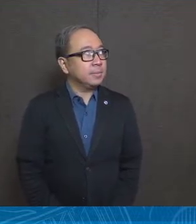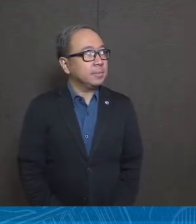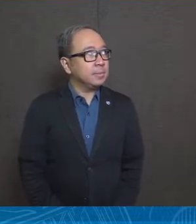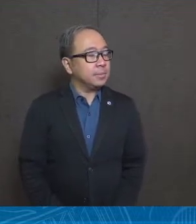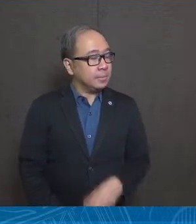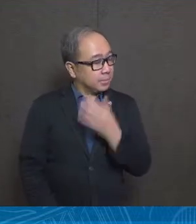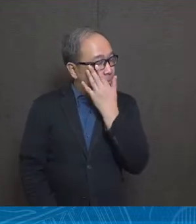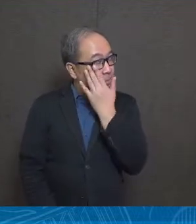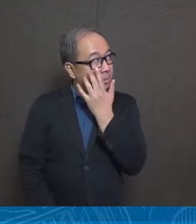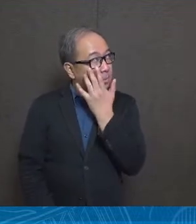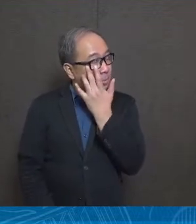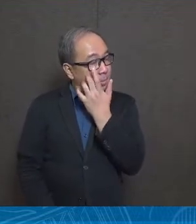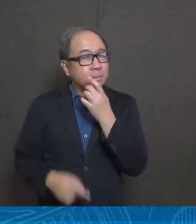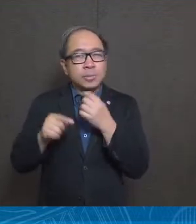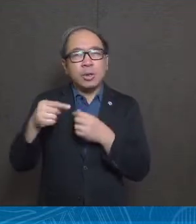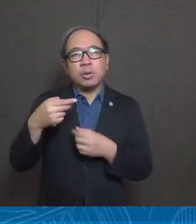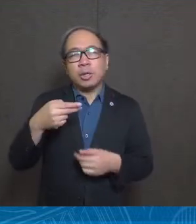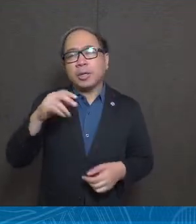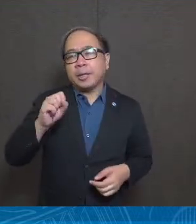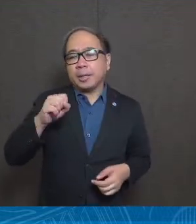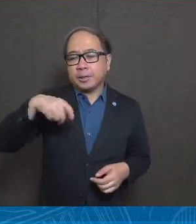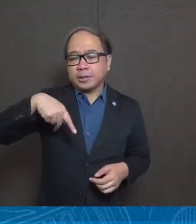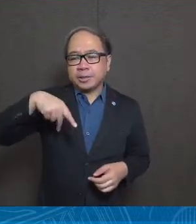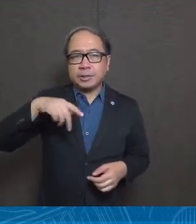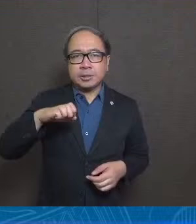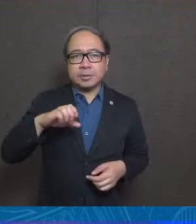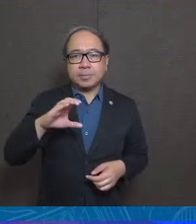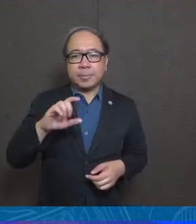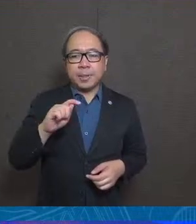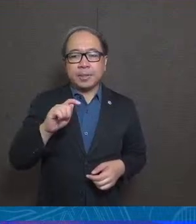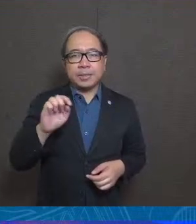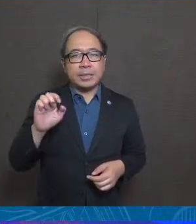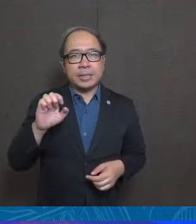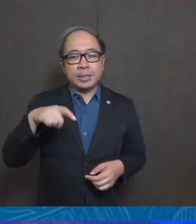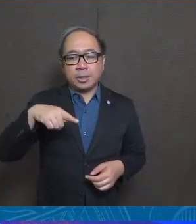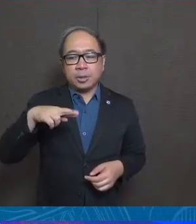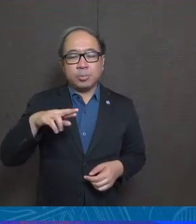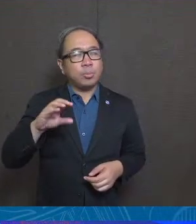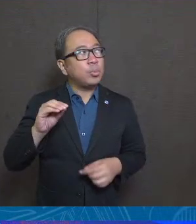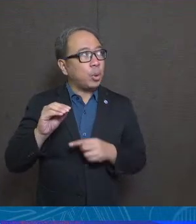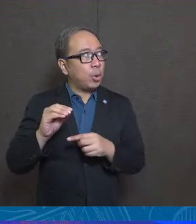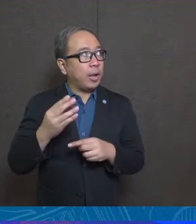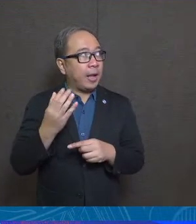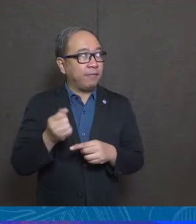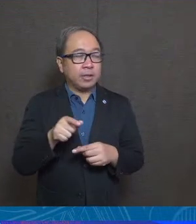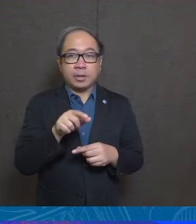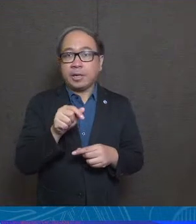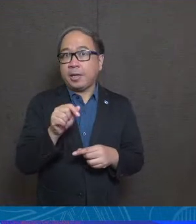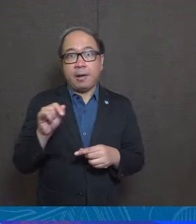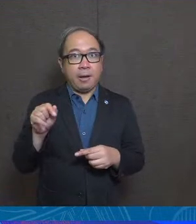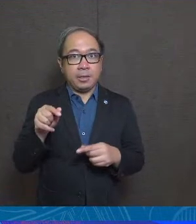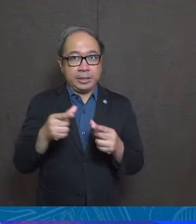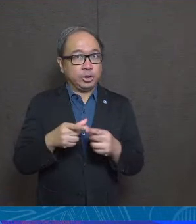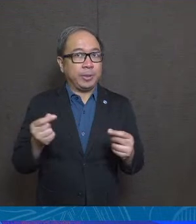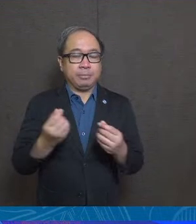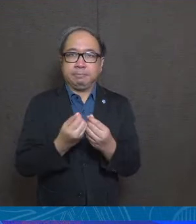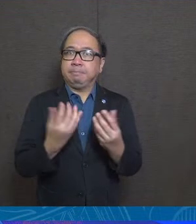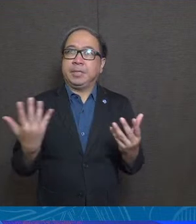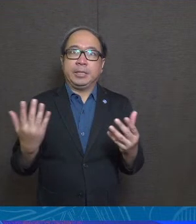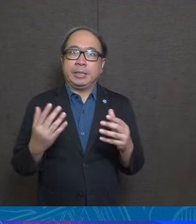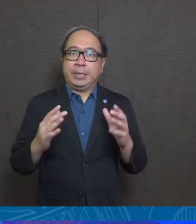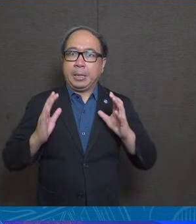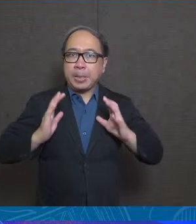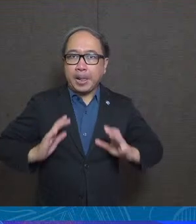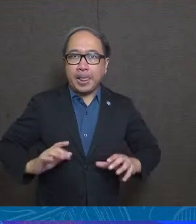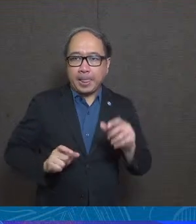Yeah, this is SPECT Pro. Then we are providing this service in Japan, and we have so many customers. But on top of that,